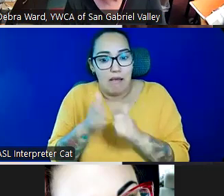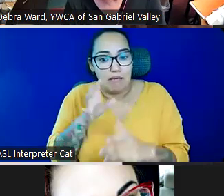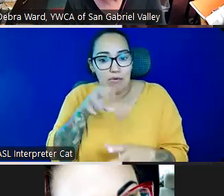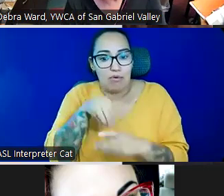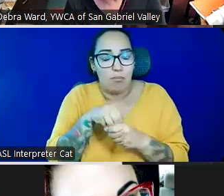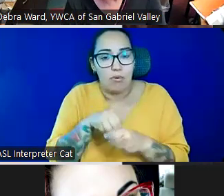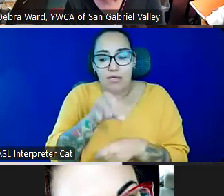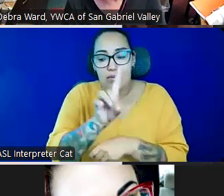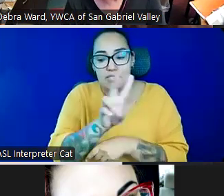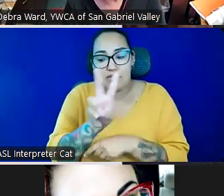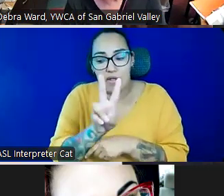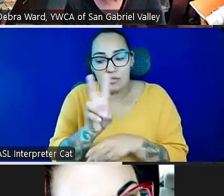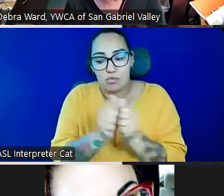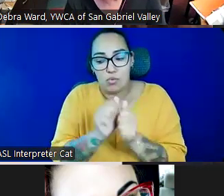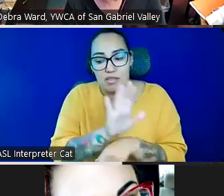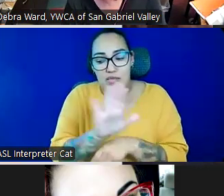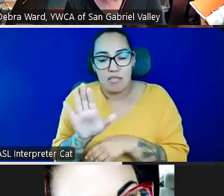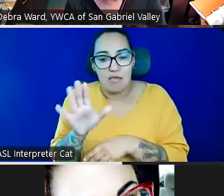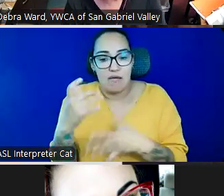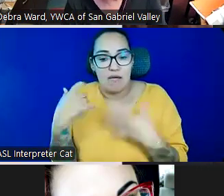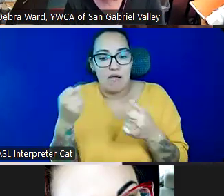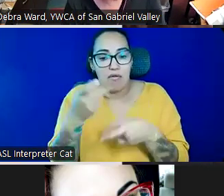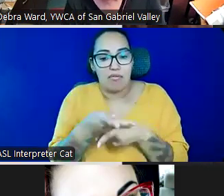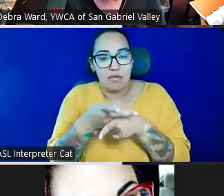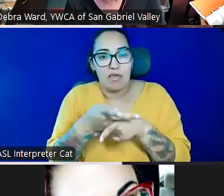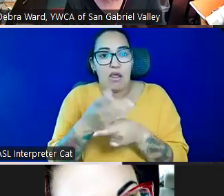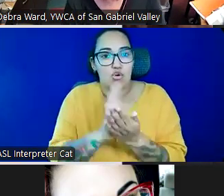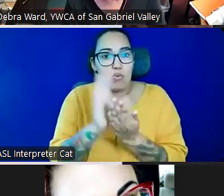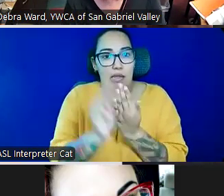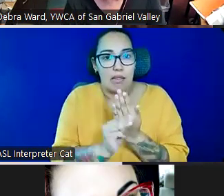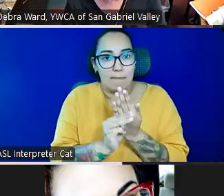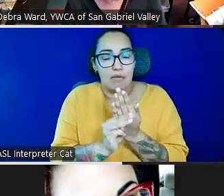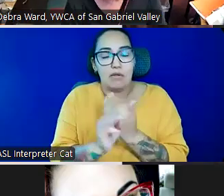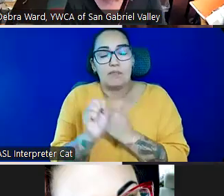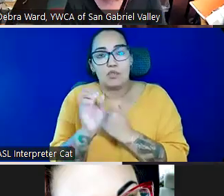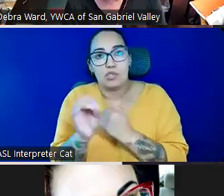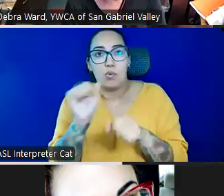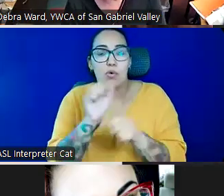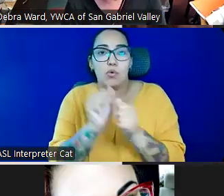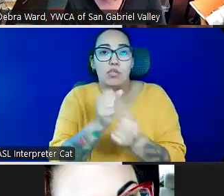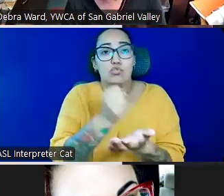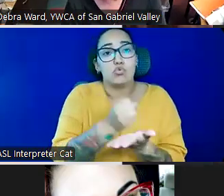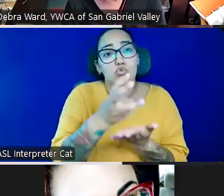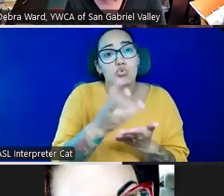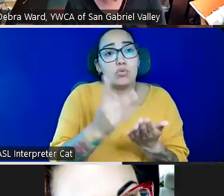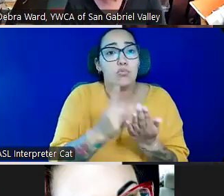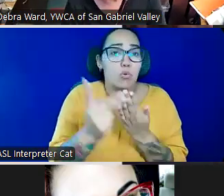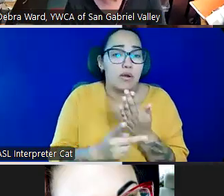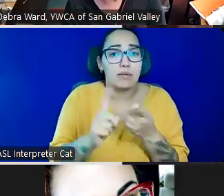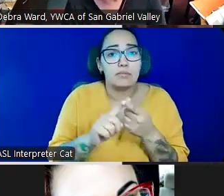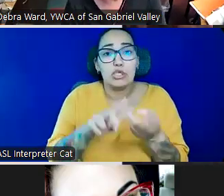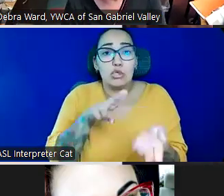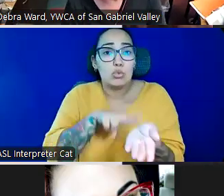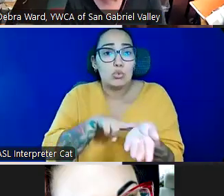domestic violence into their healthcare curriculum. So we work with social work programs,